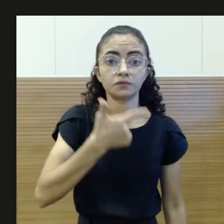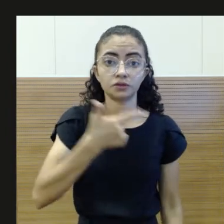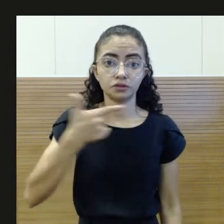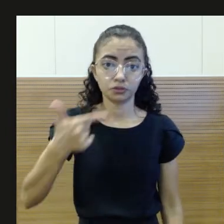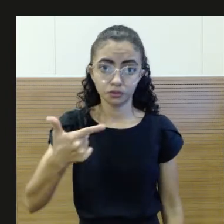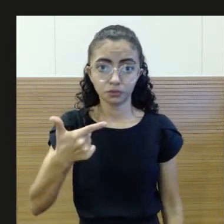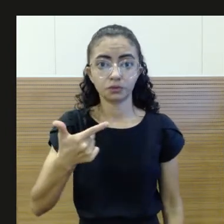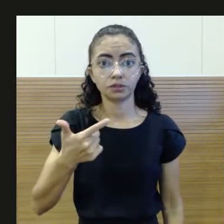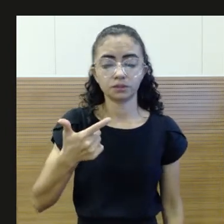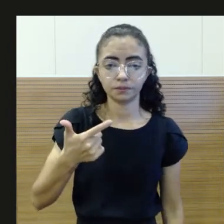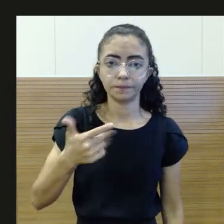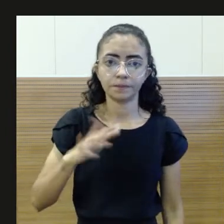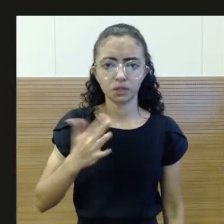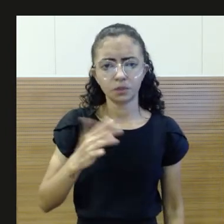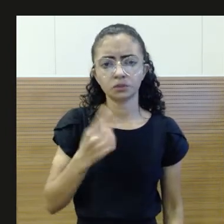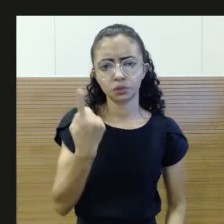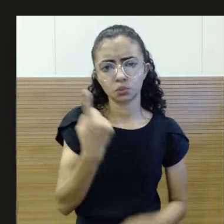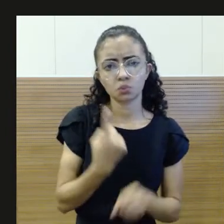2, from